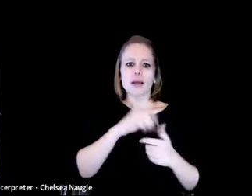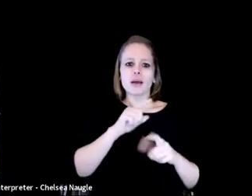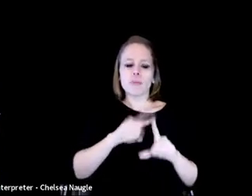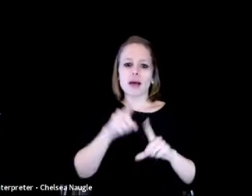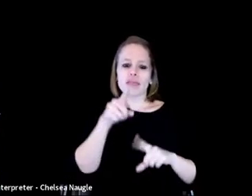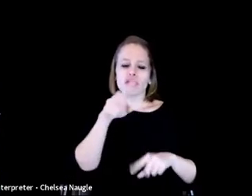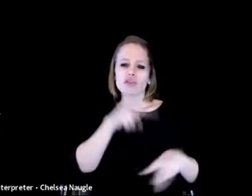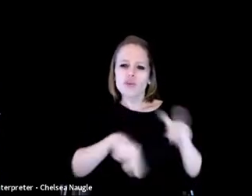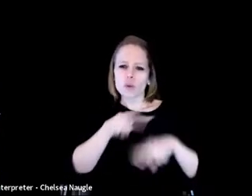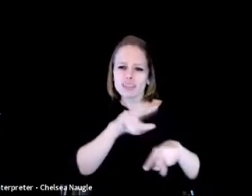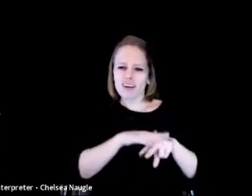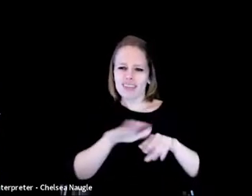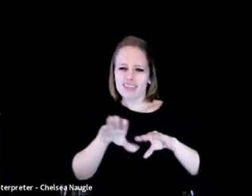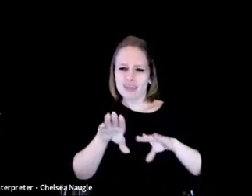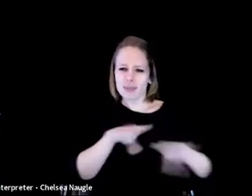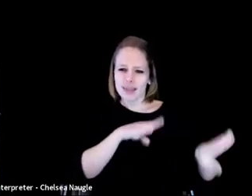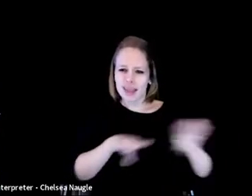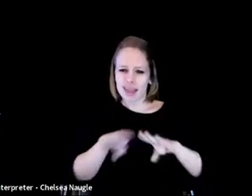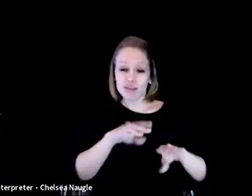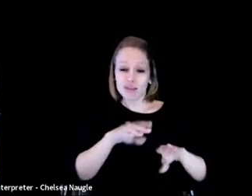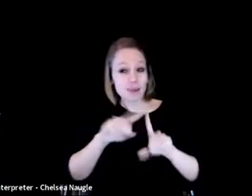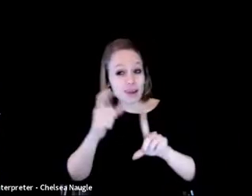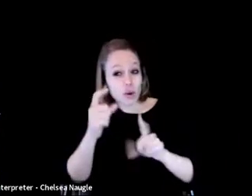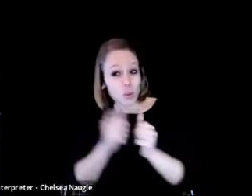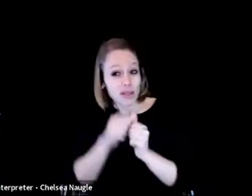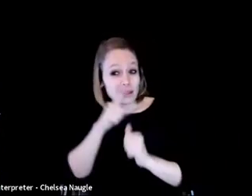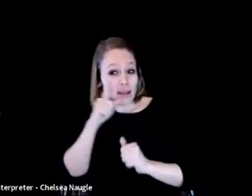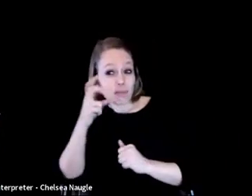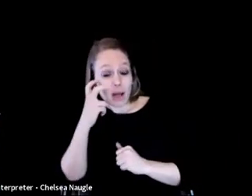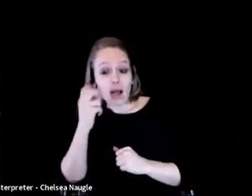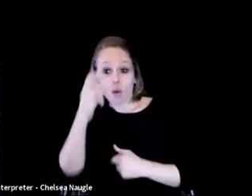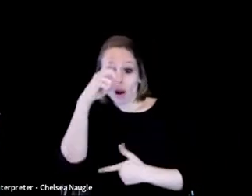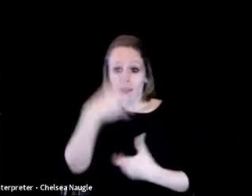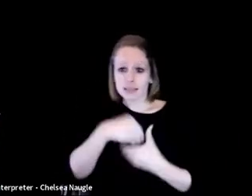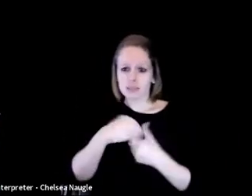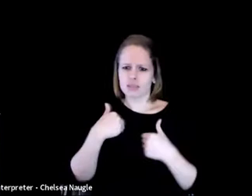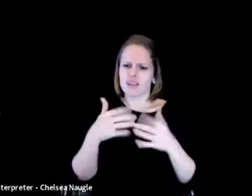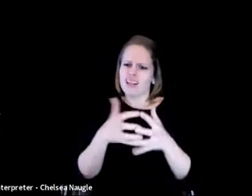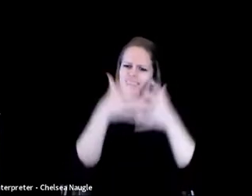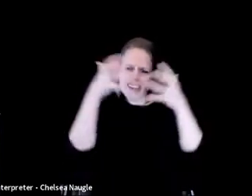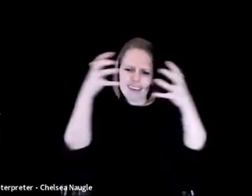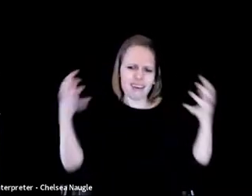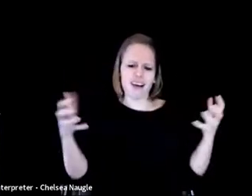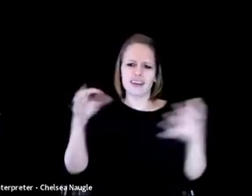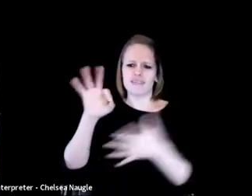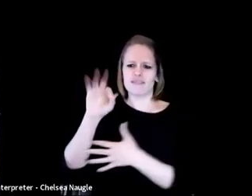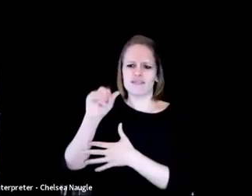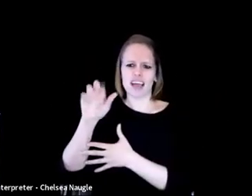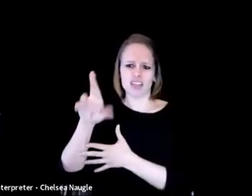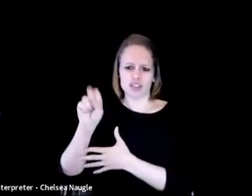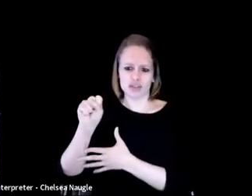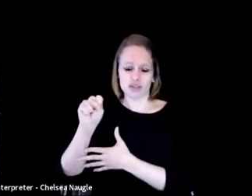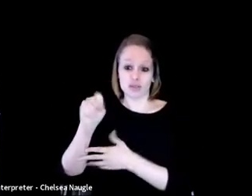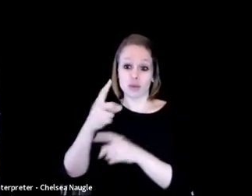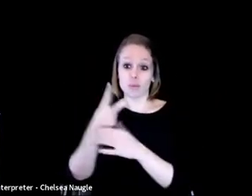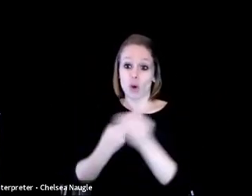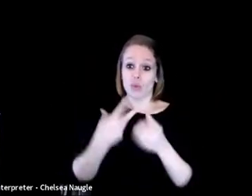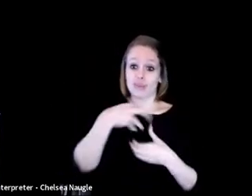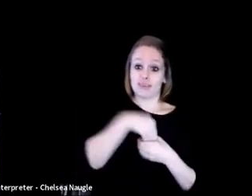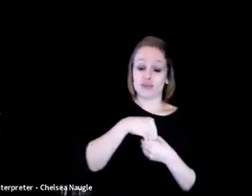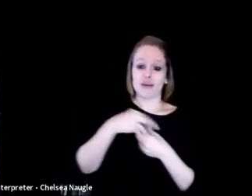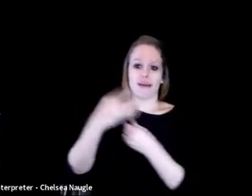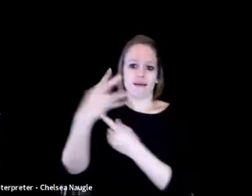this with deafblindness, that there's a lot of factors, both internal and external factors, that affect how